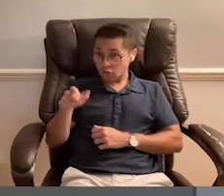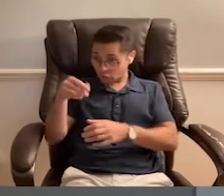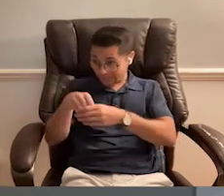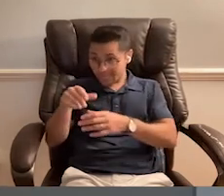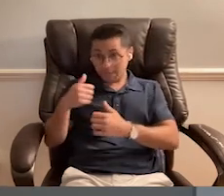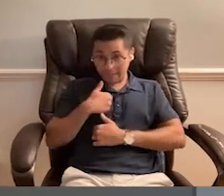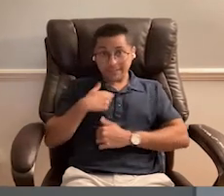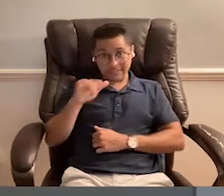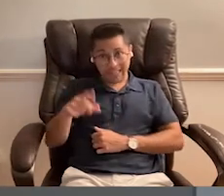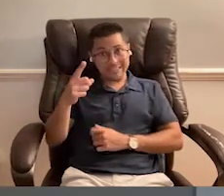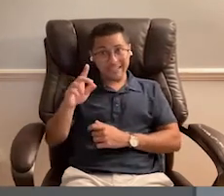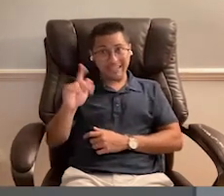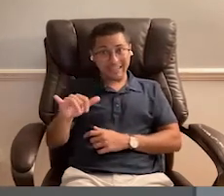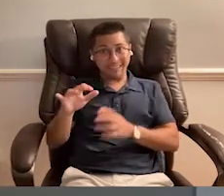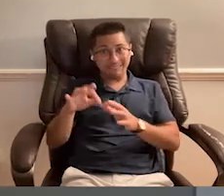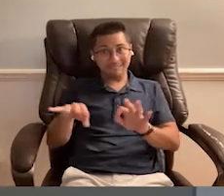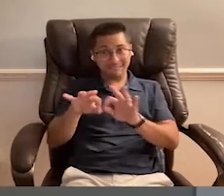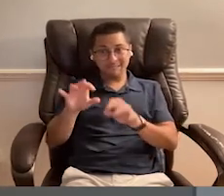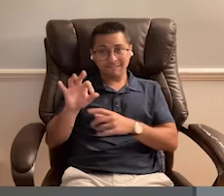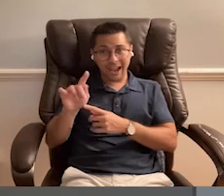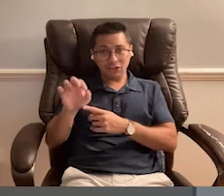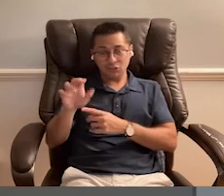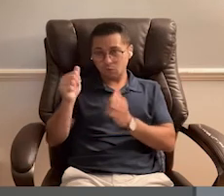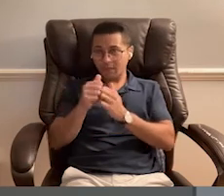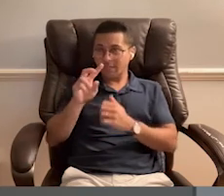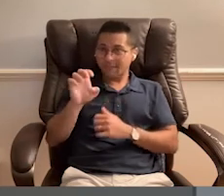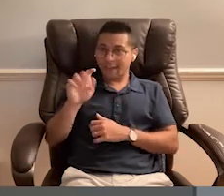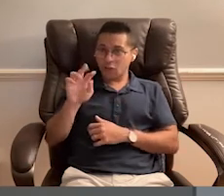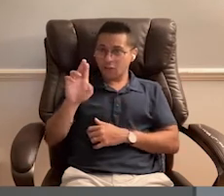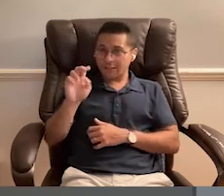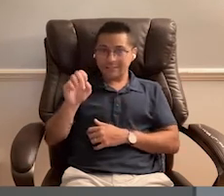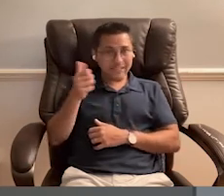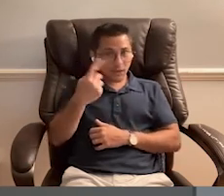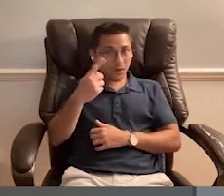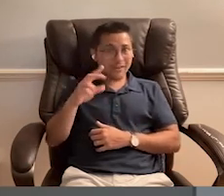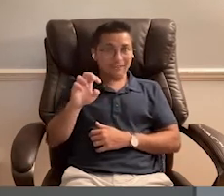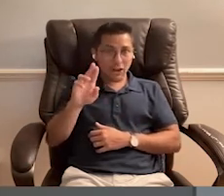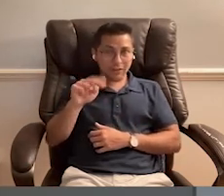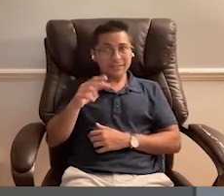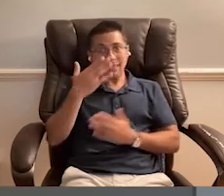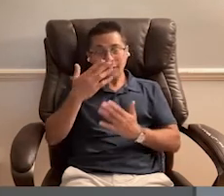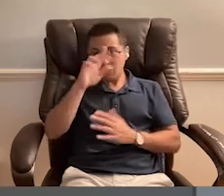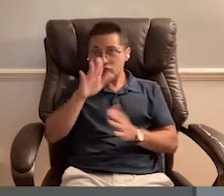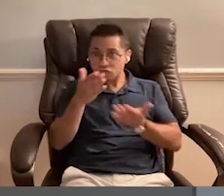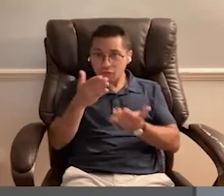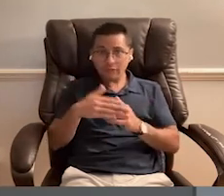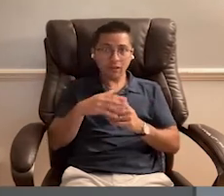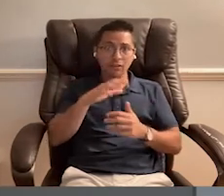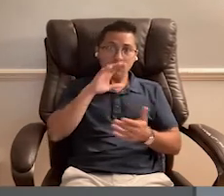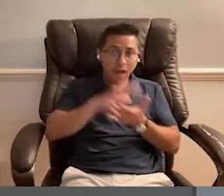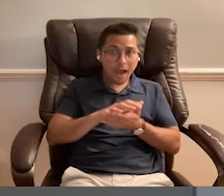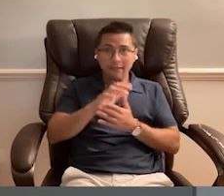military service members, which is why I asked this gentleman, are you in the military? Because that's a key factor, because we know our veterans, we've got anybody